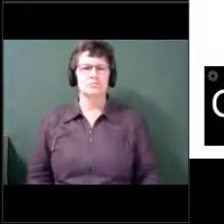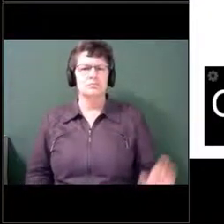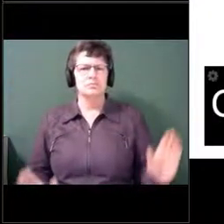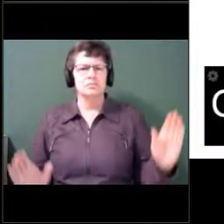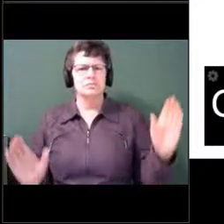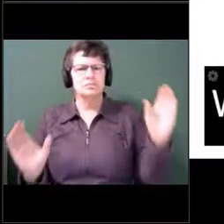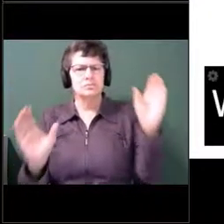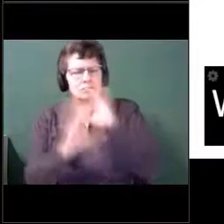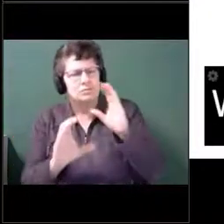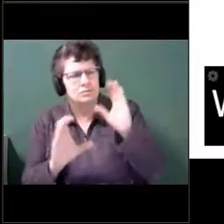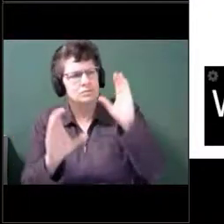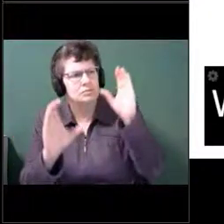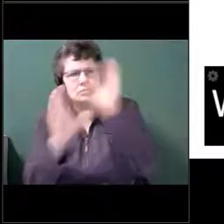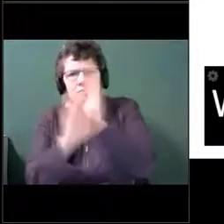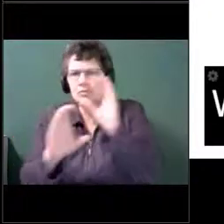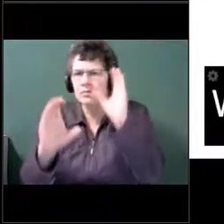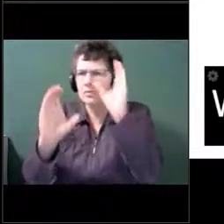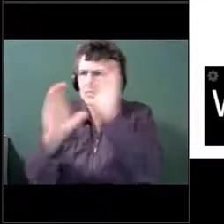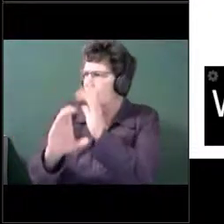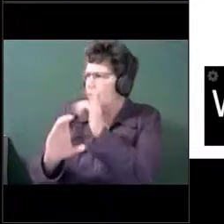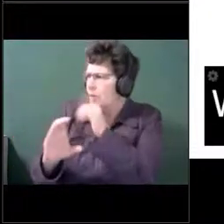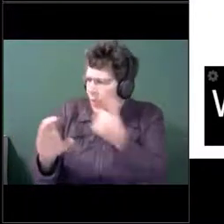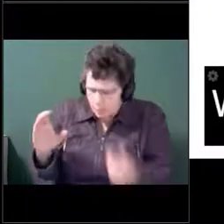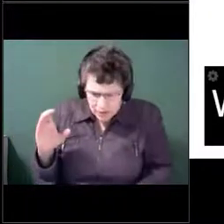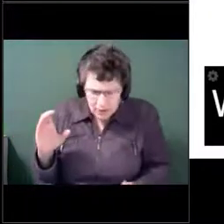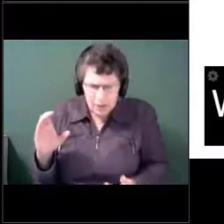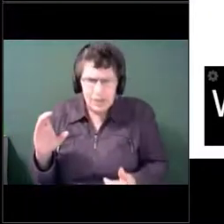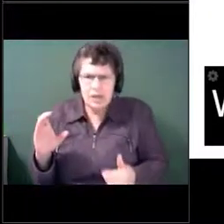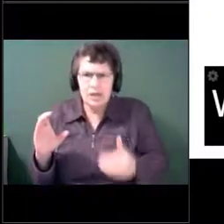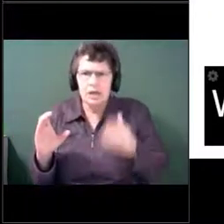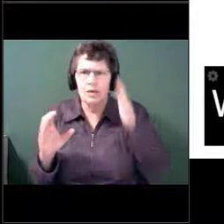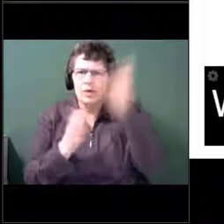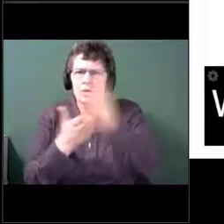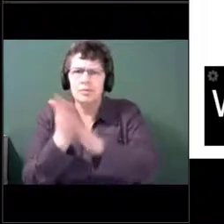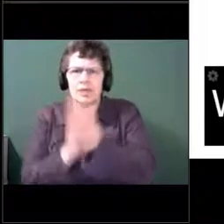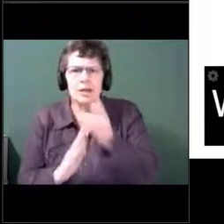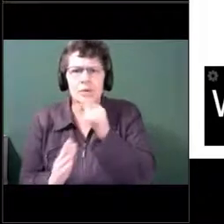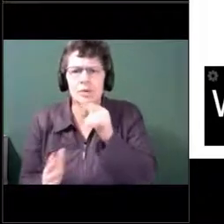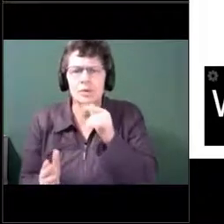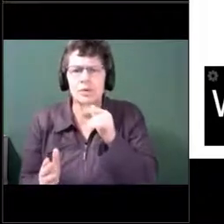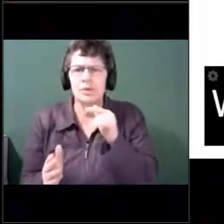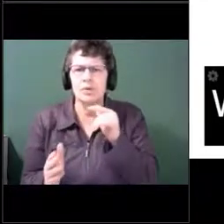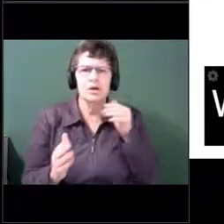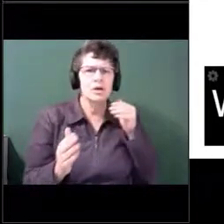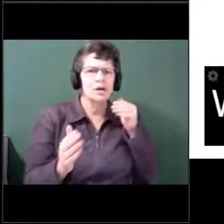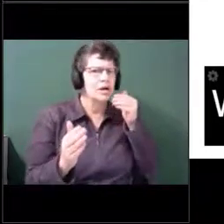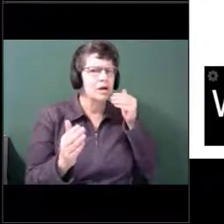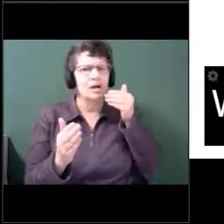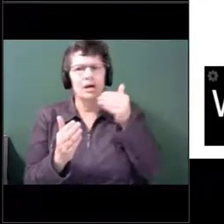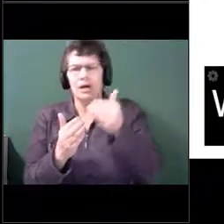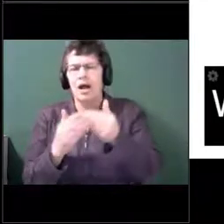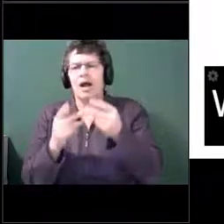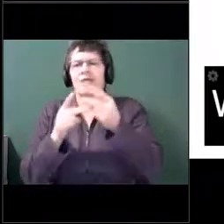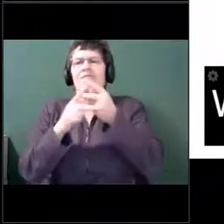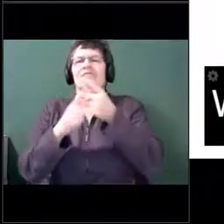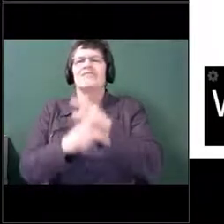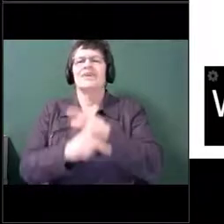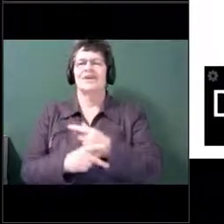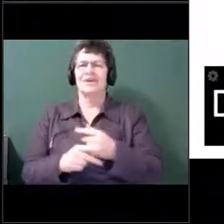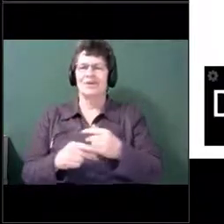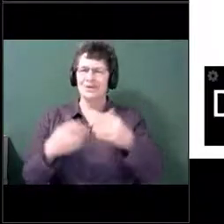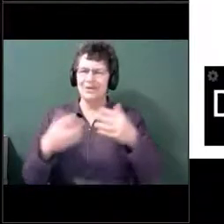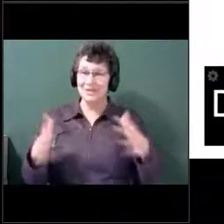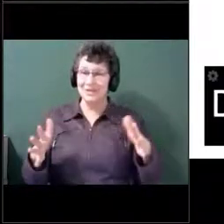and who we may be, arriving at that destination is not the finality of our journey, it's just